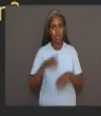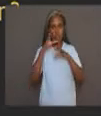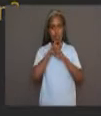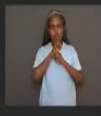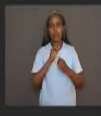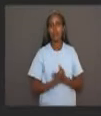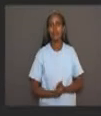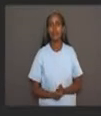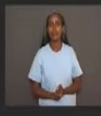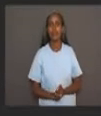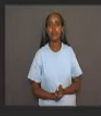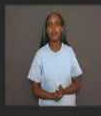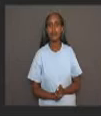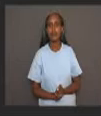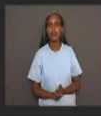Time's up.